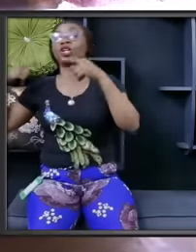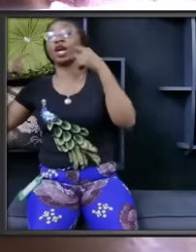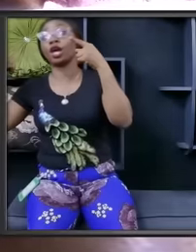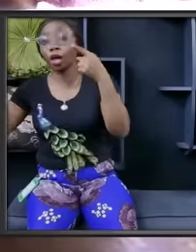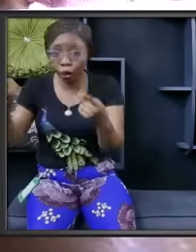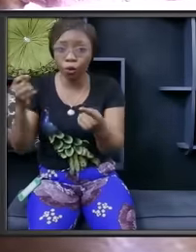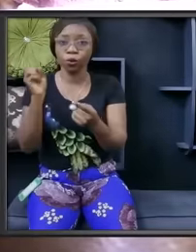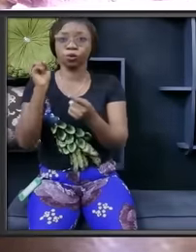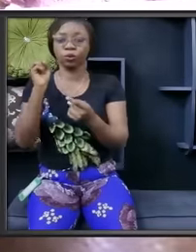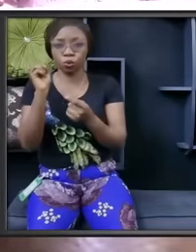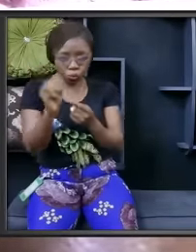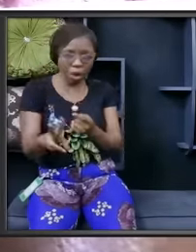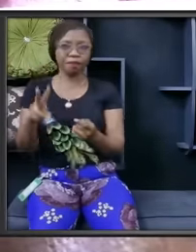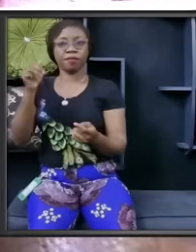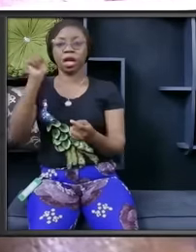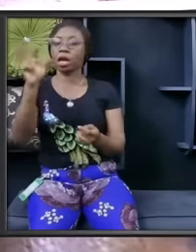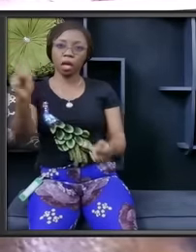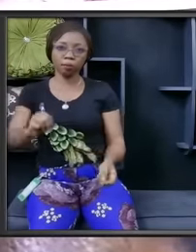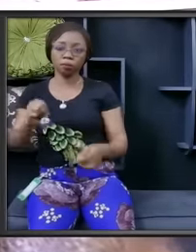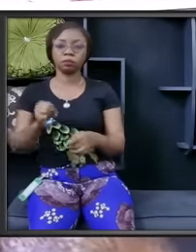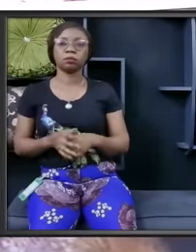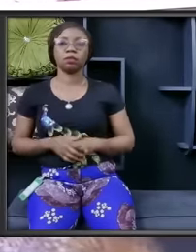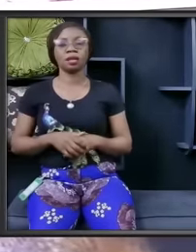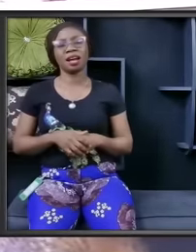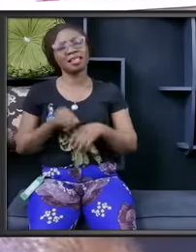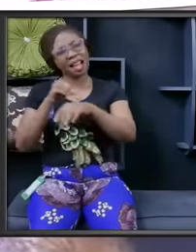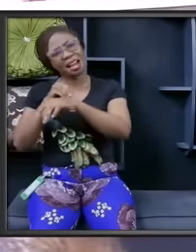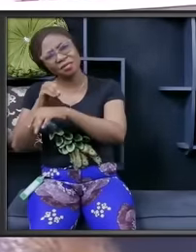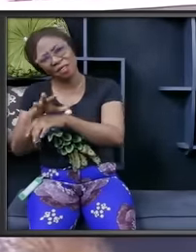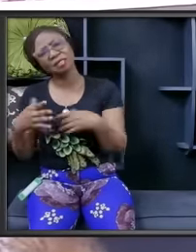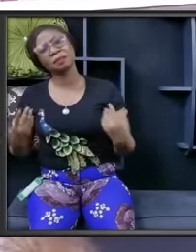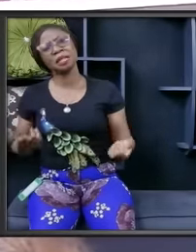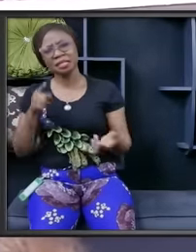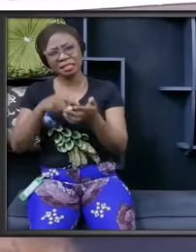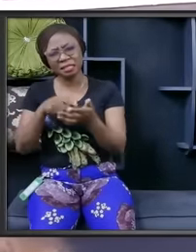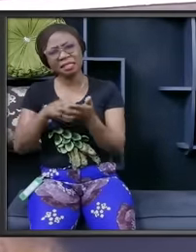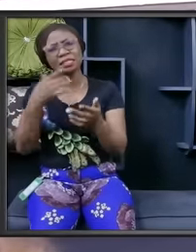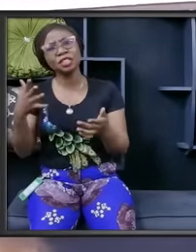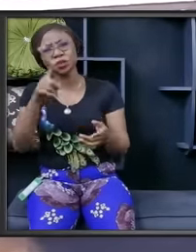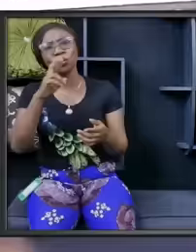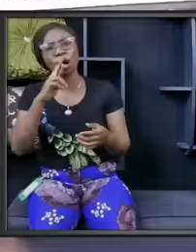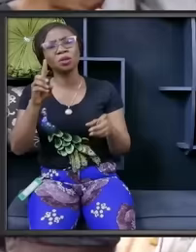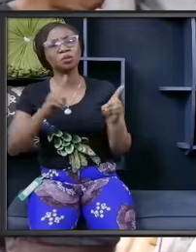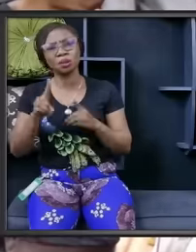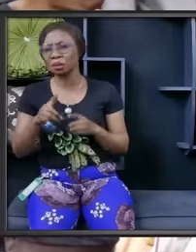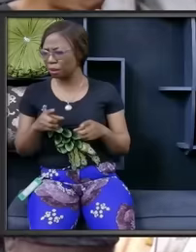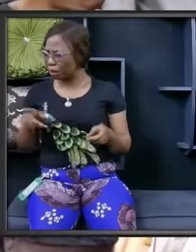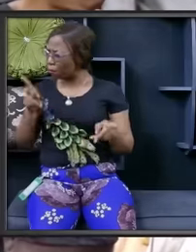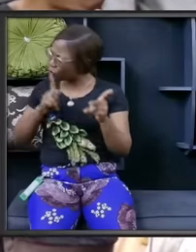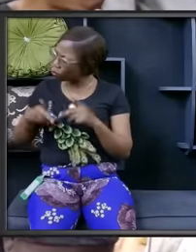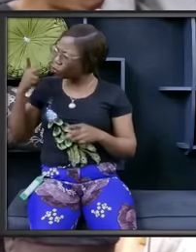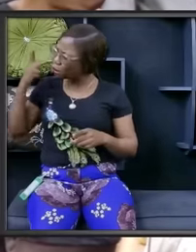as a local government chairman. Mm. So now I can advise him one day. Say this thing, what do they do? People go, they see him somehow.